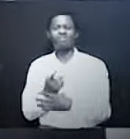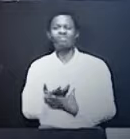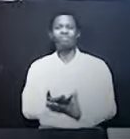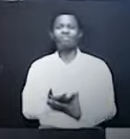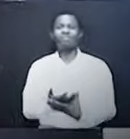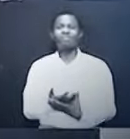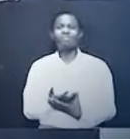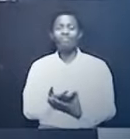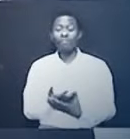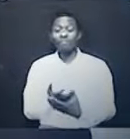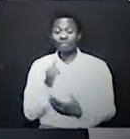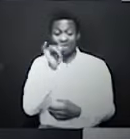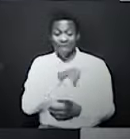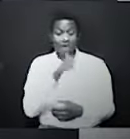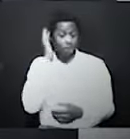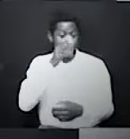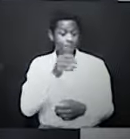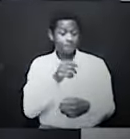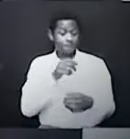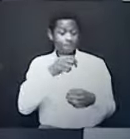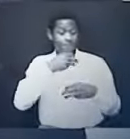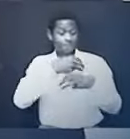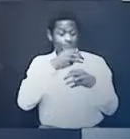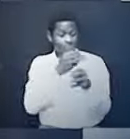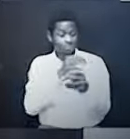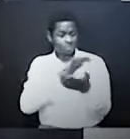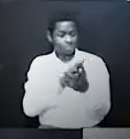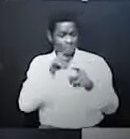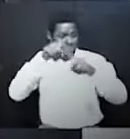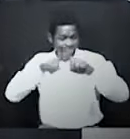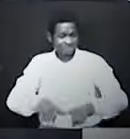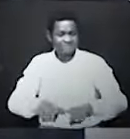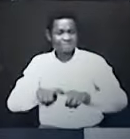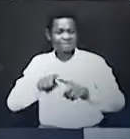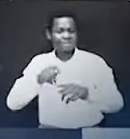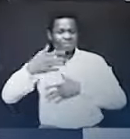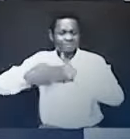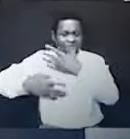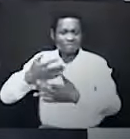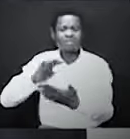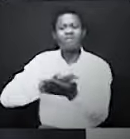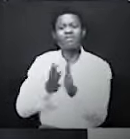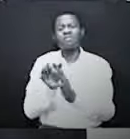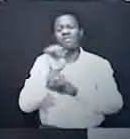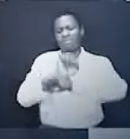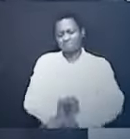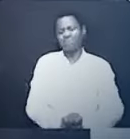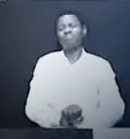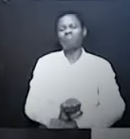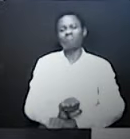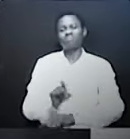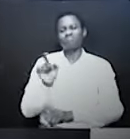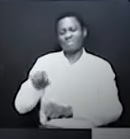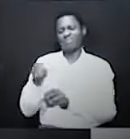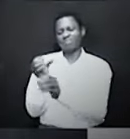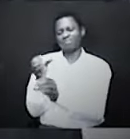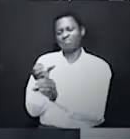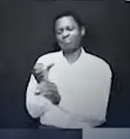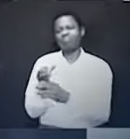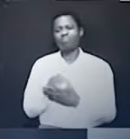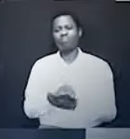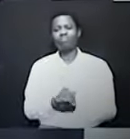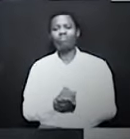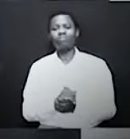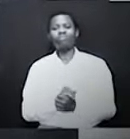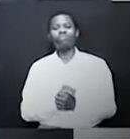will make you depend on it and you will become a slave. As I did say, no, once you pay a bema wa